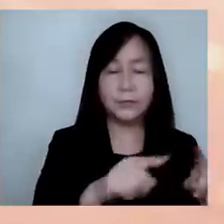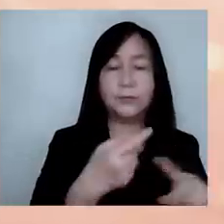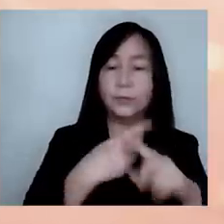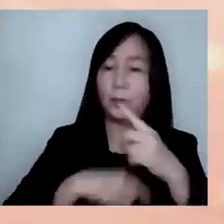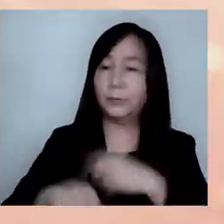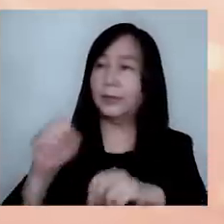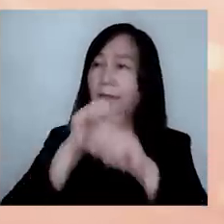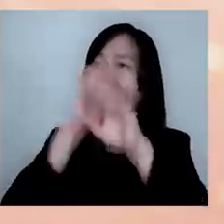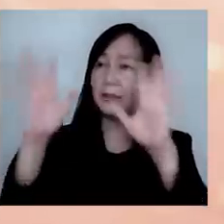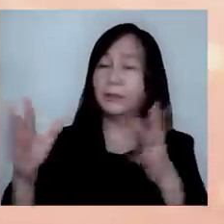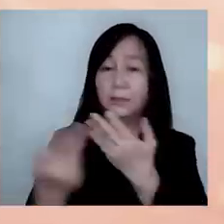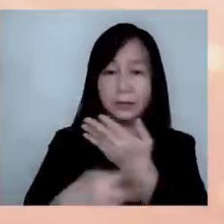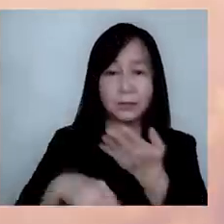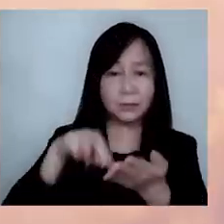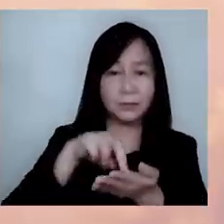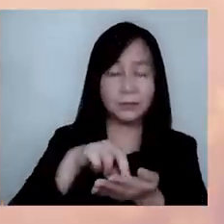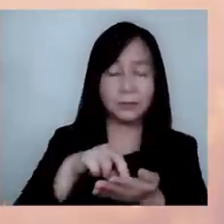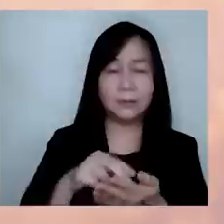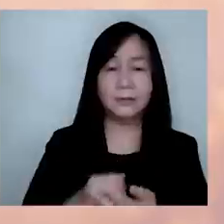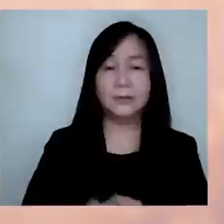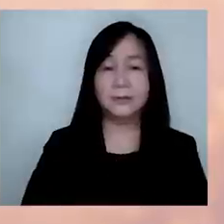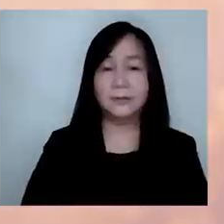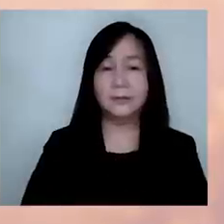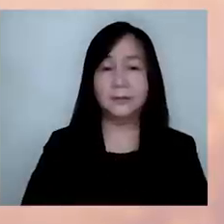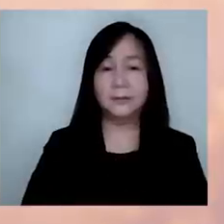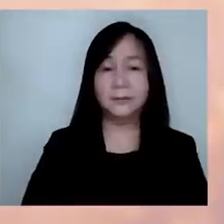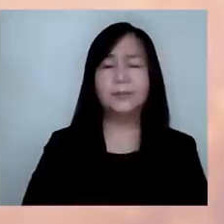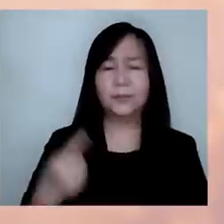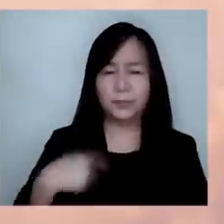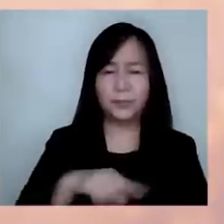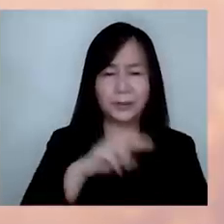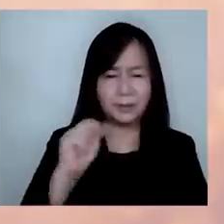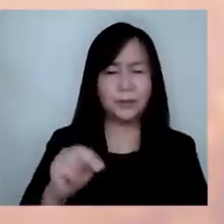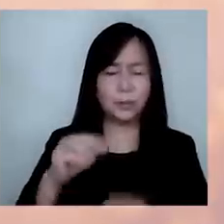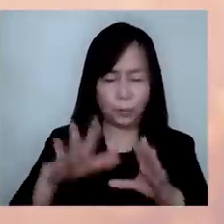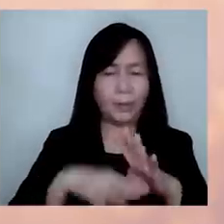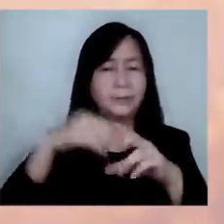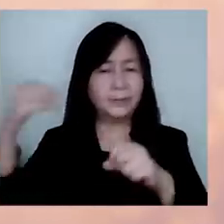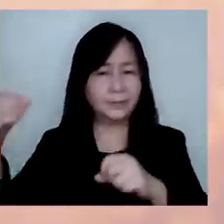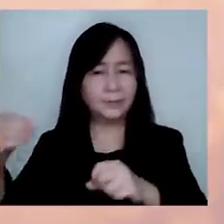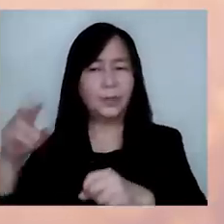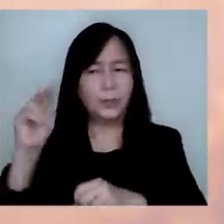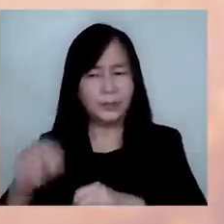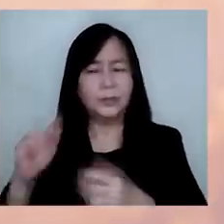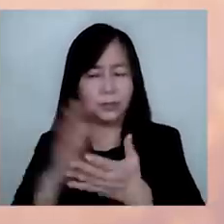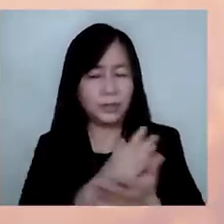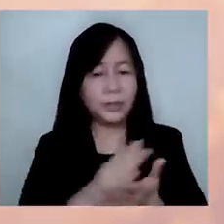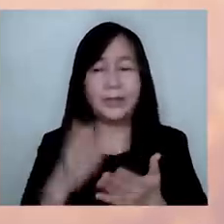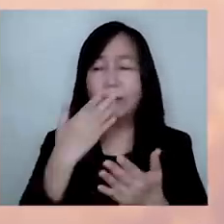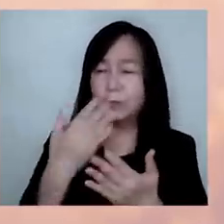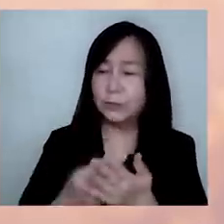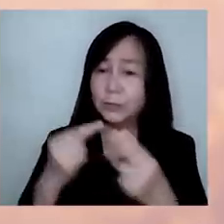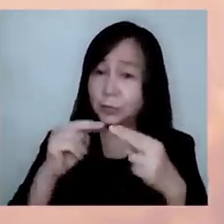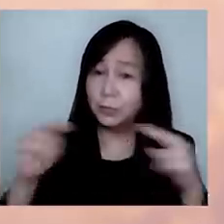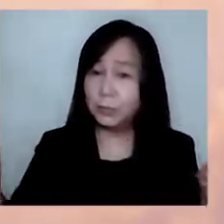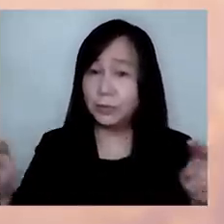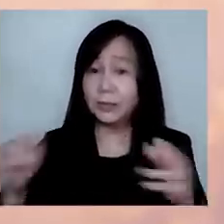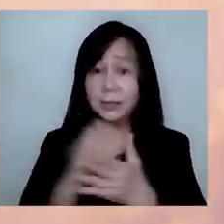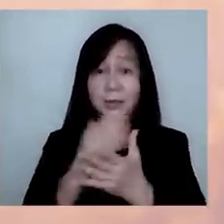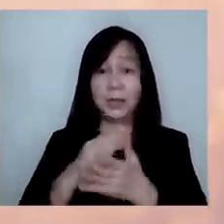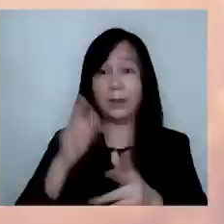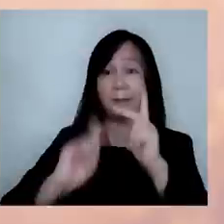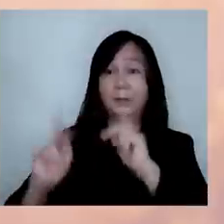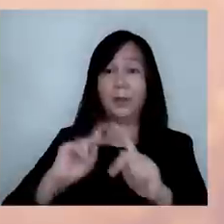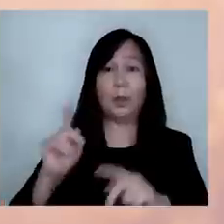the light of the Resurrection we have to go out we have to share the good news we have to share to the people